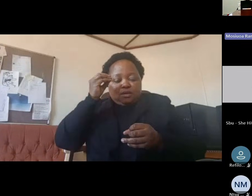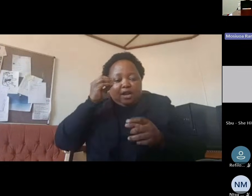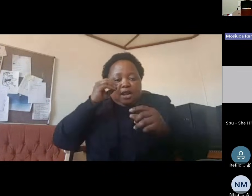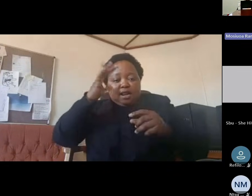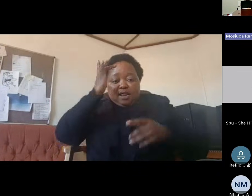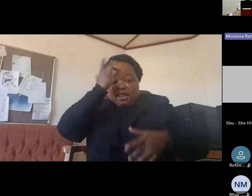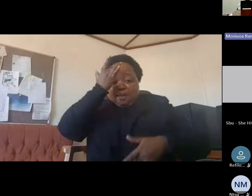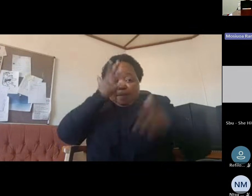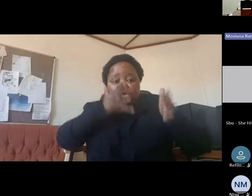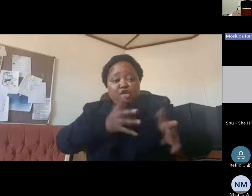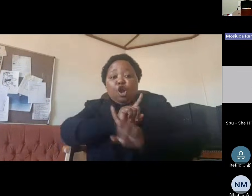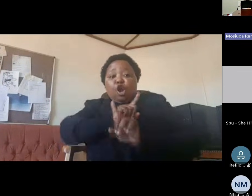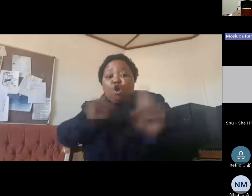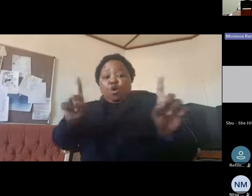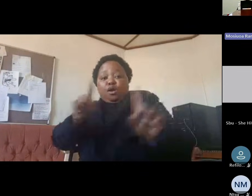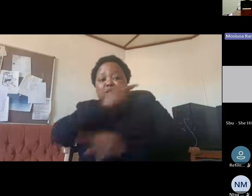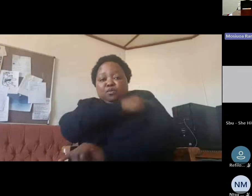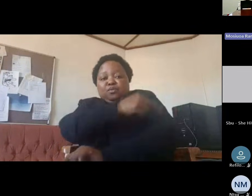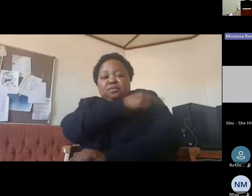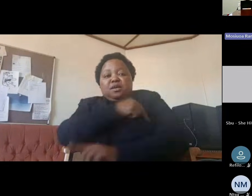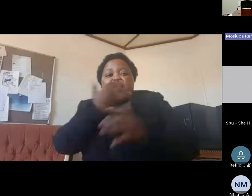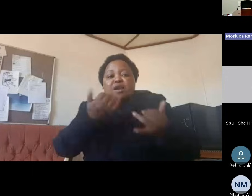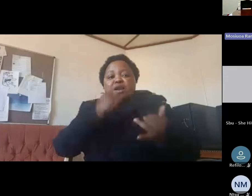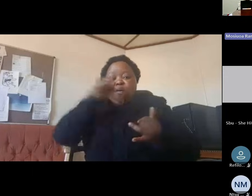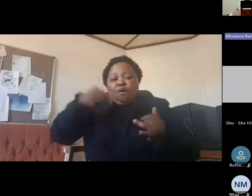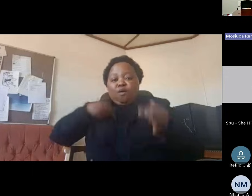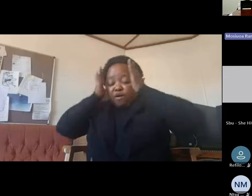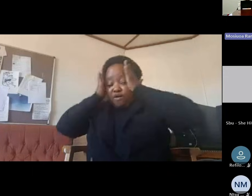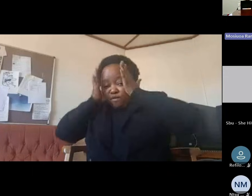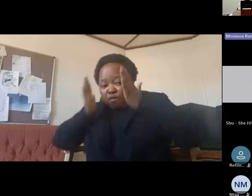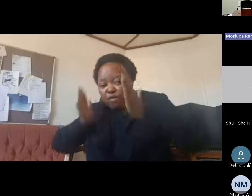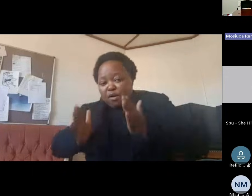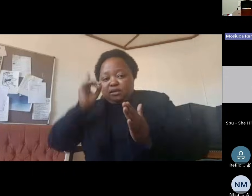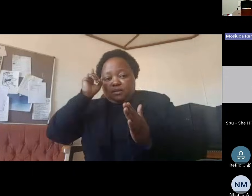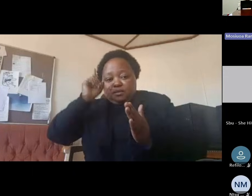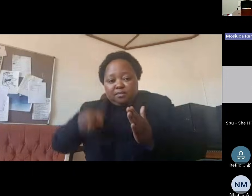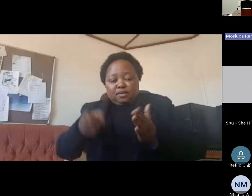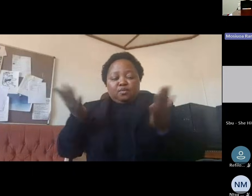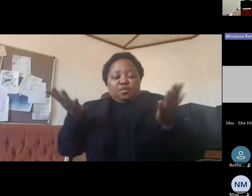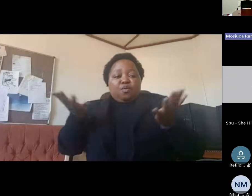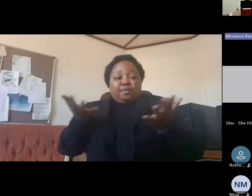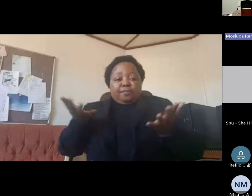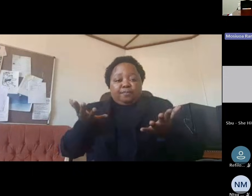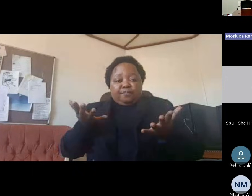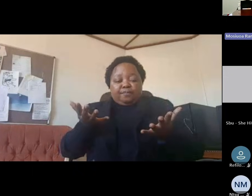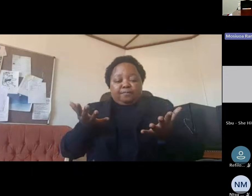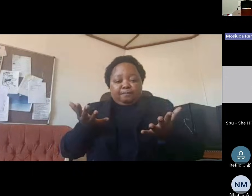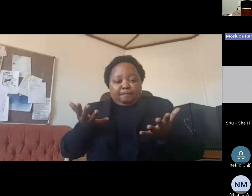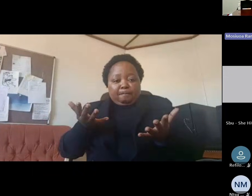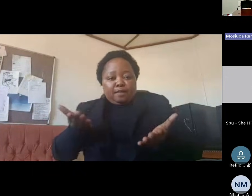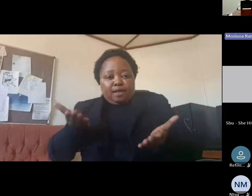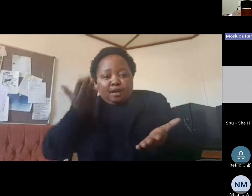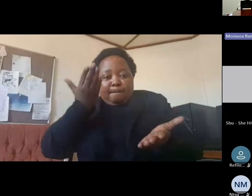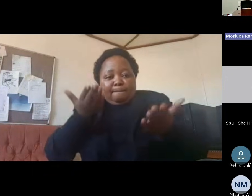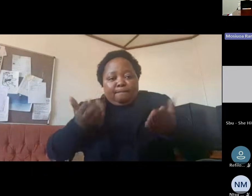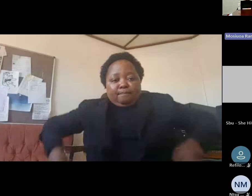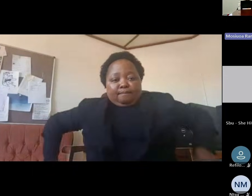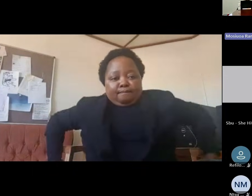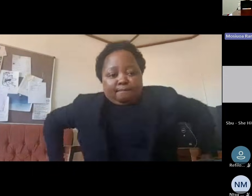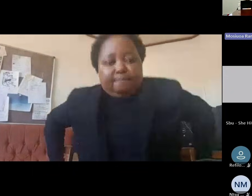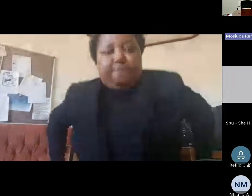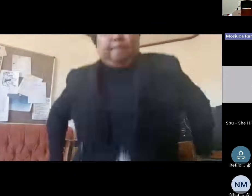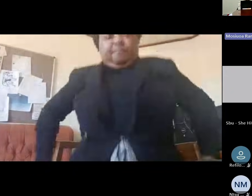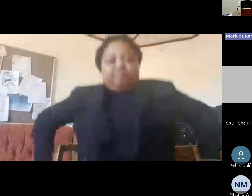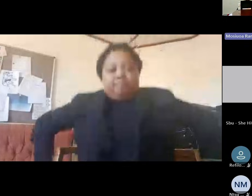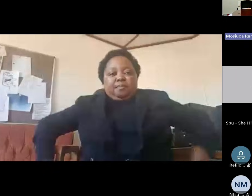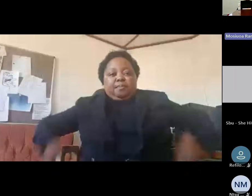Now, our focus should perhaps, I think she was calling that, we should now be focusing on the perpetrator, not